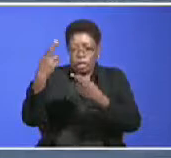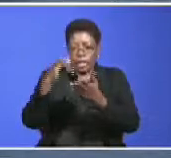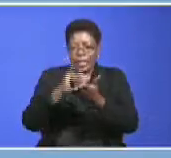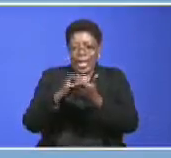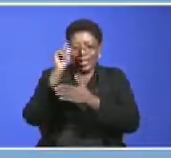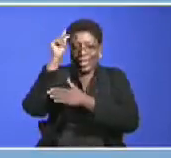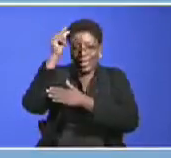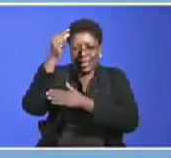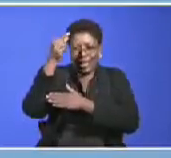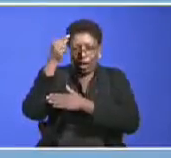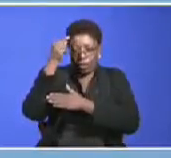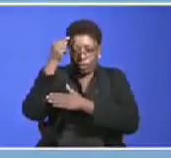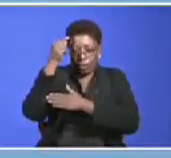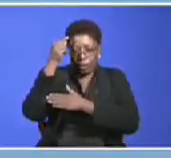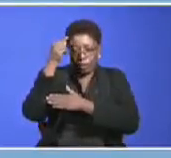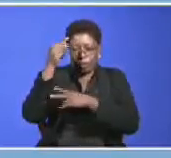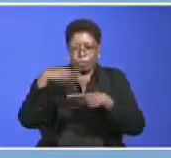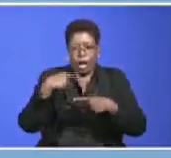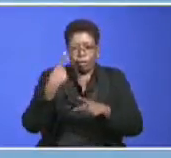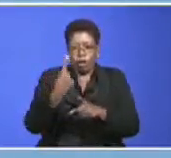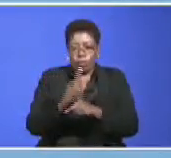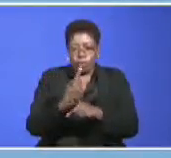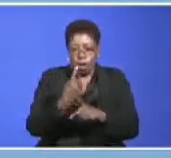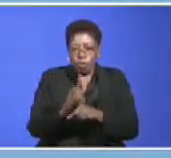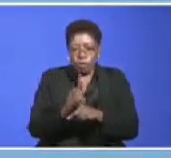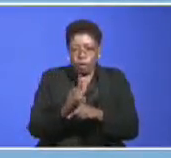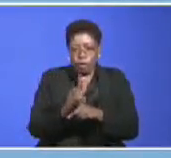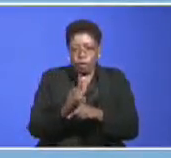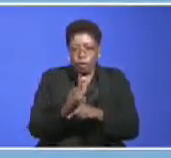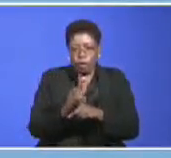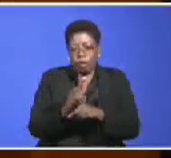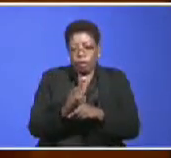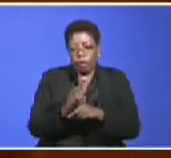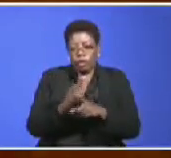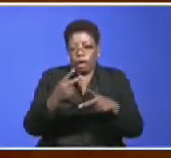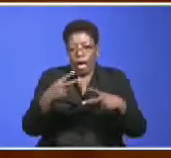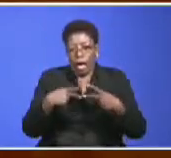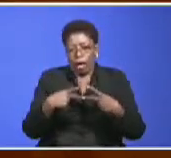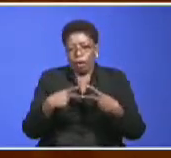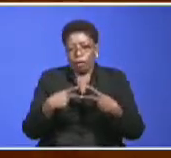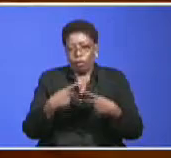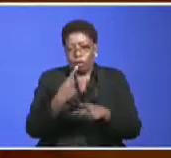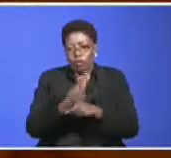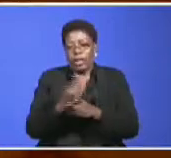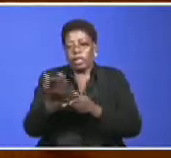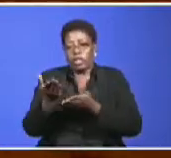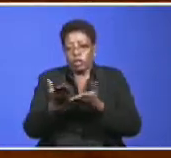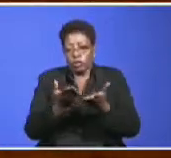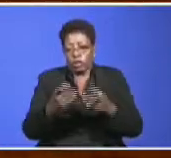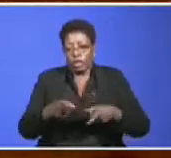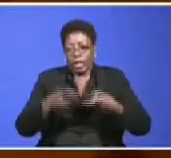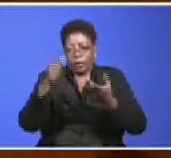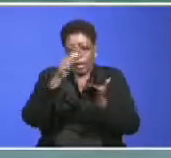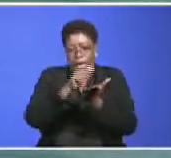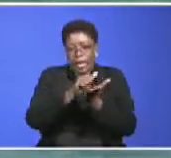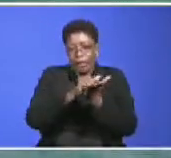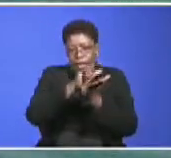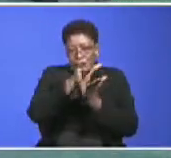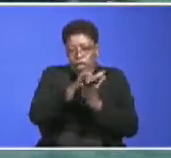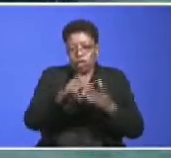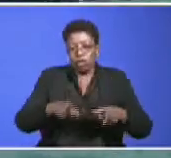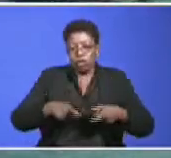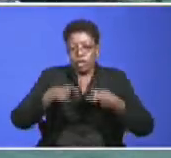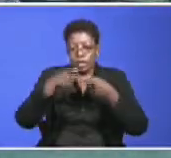the government designate an appropriate entity to perform search and rescue services, that it grants the Bahamas Civil Aviation Authority to